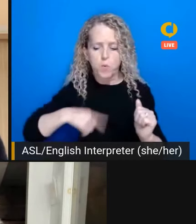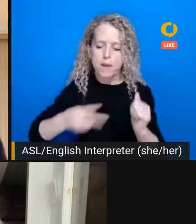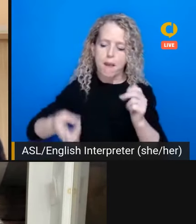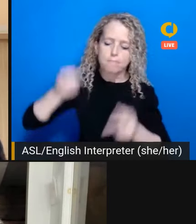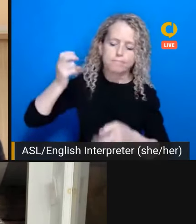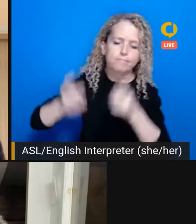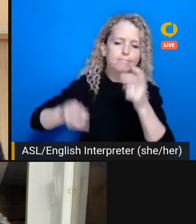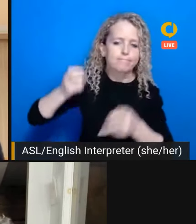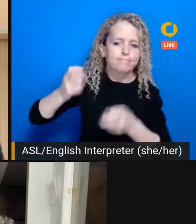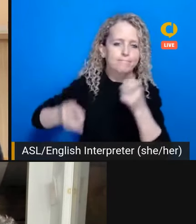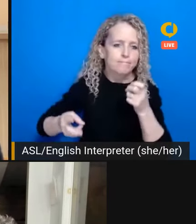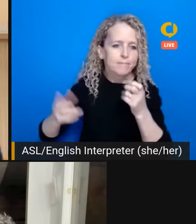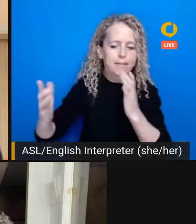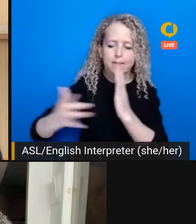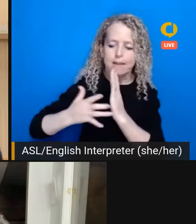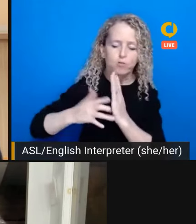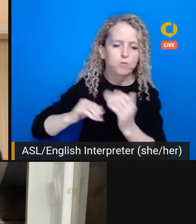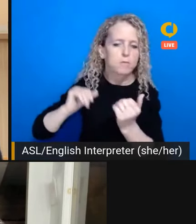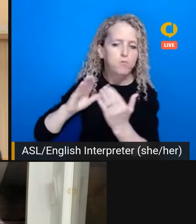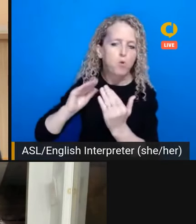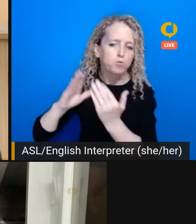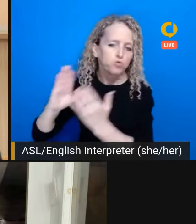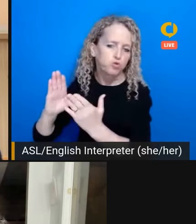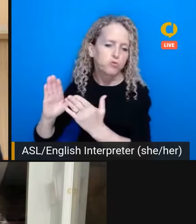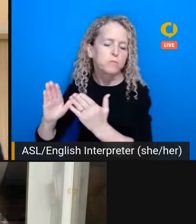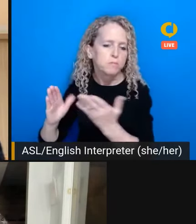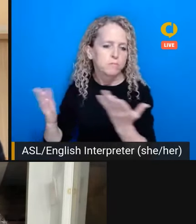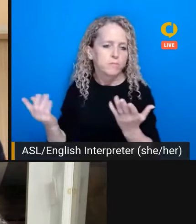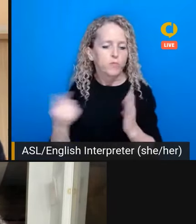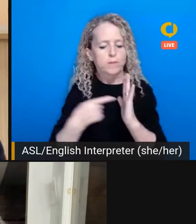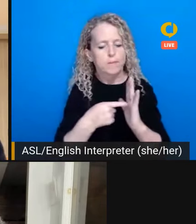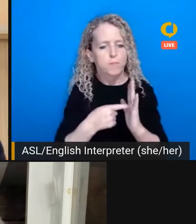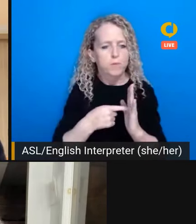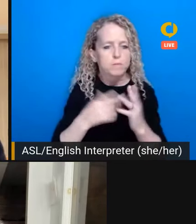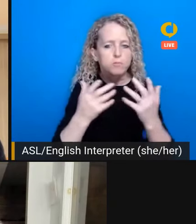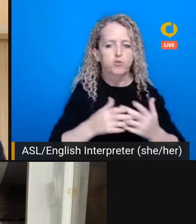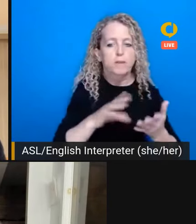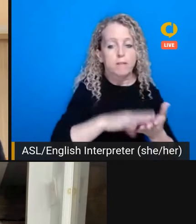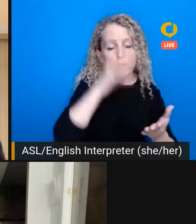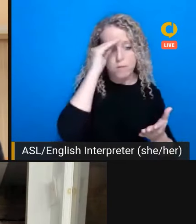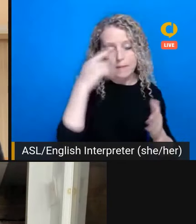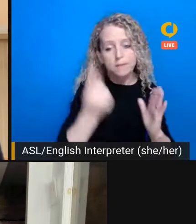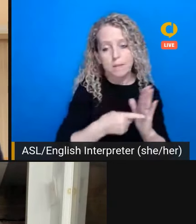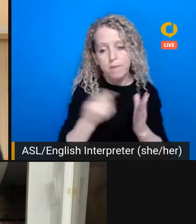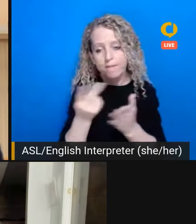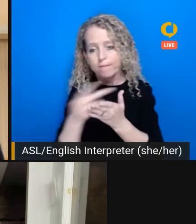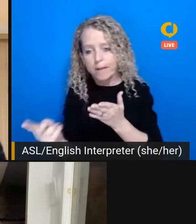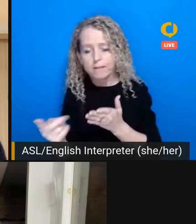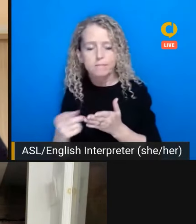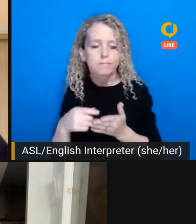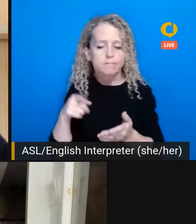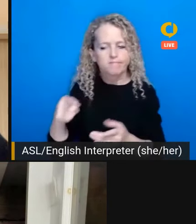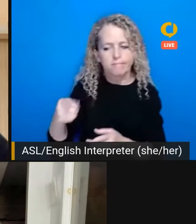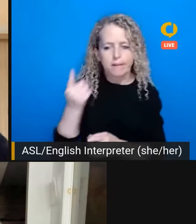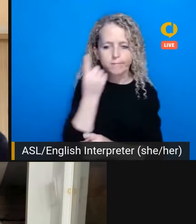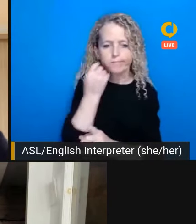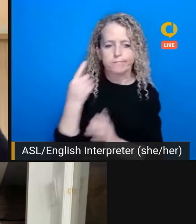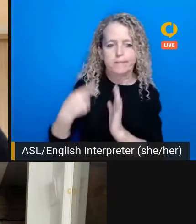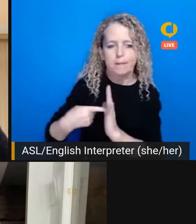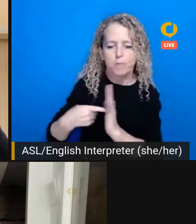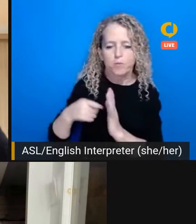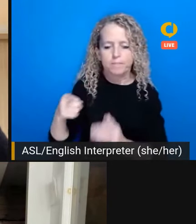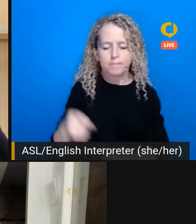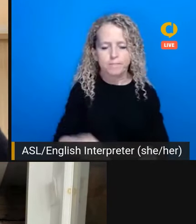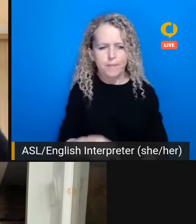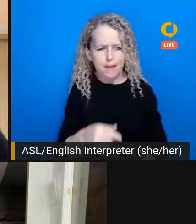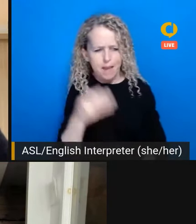technical approaches, as we've seen recently with machine learning. Sometimes they fail, as we've seen with the speech act theory example. And I don't know if I've